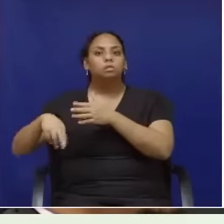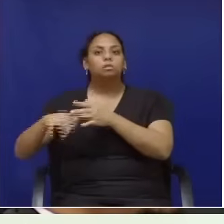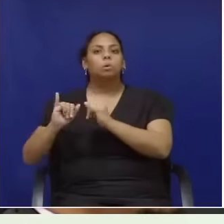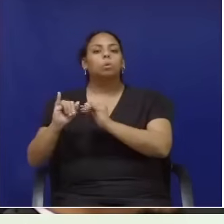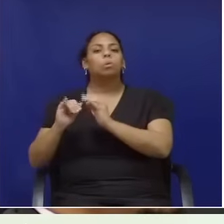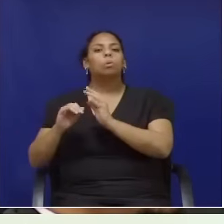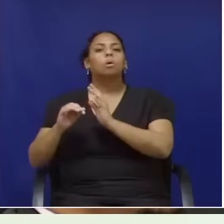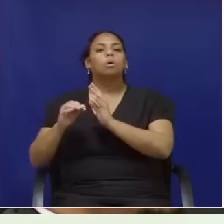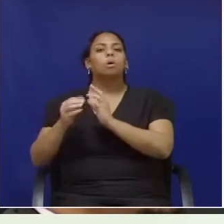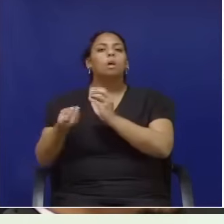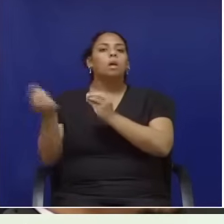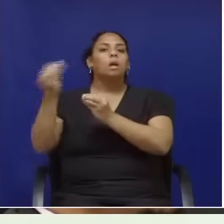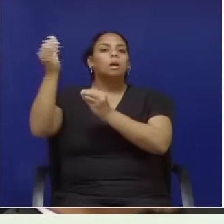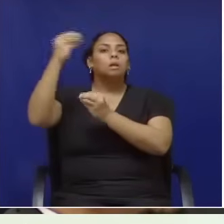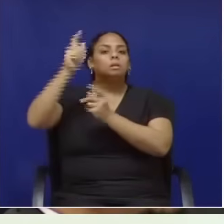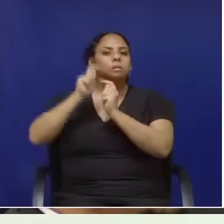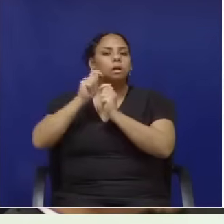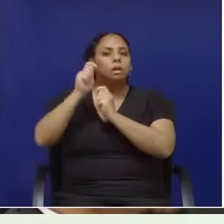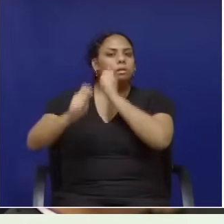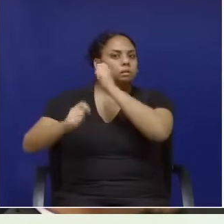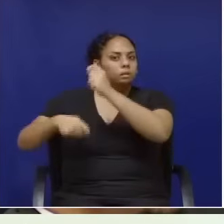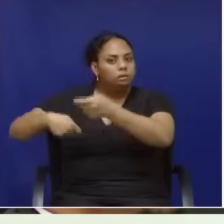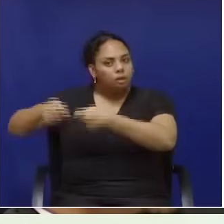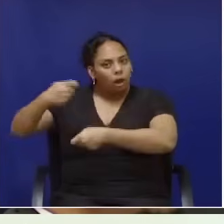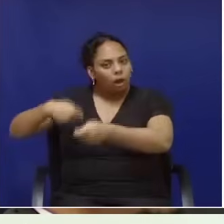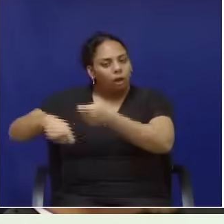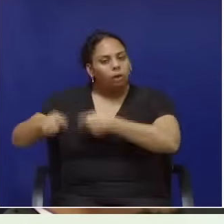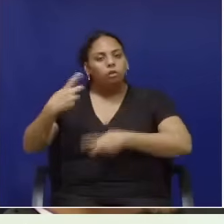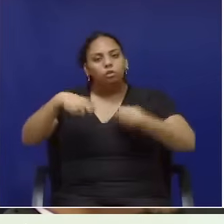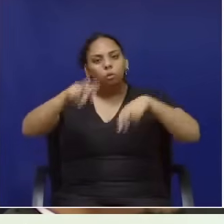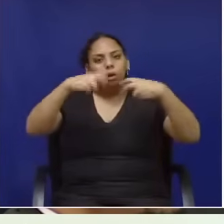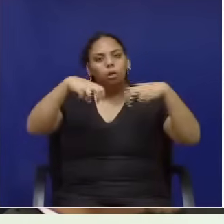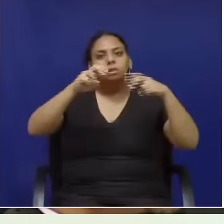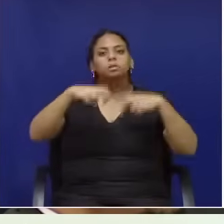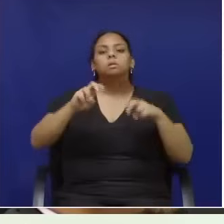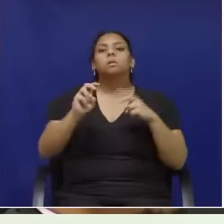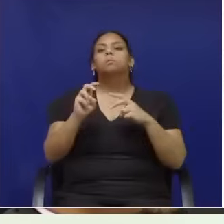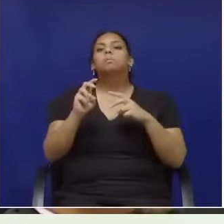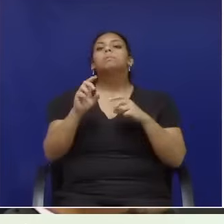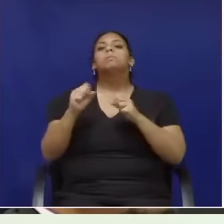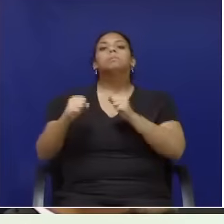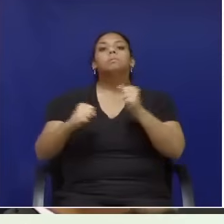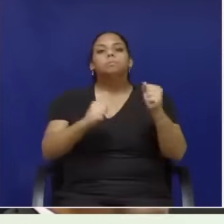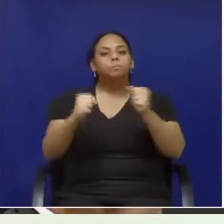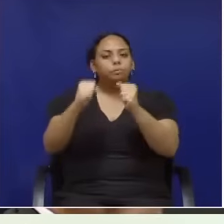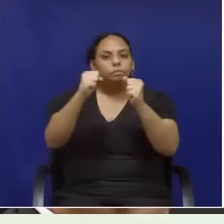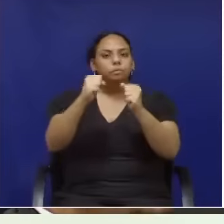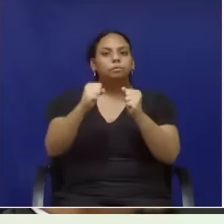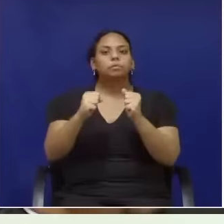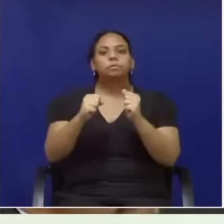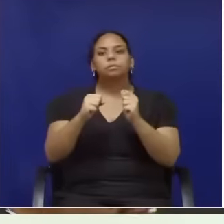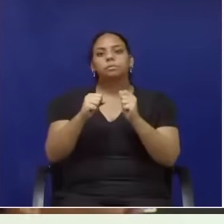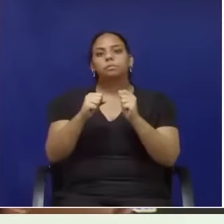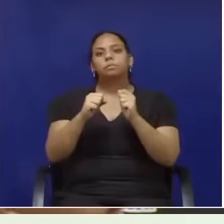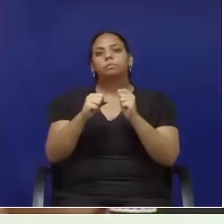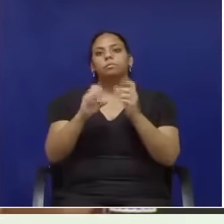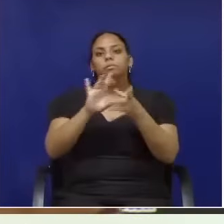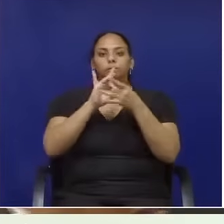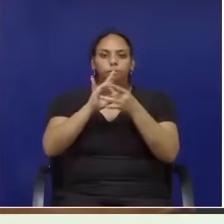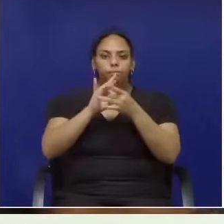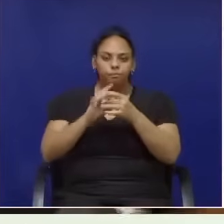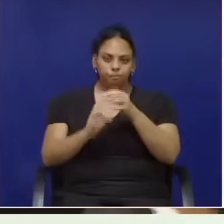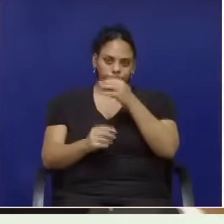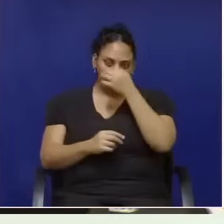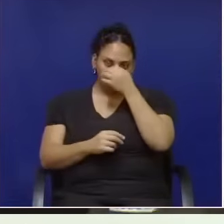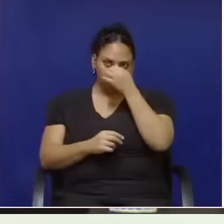trade, investment, tourism growth, and stronger strategic partnerships for our country? Thank you very much.